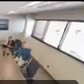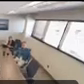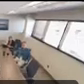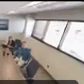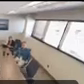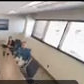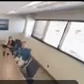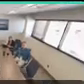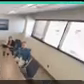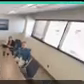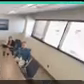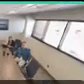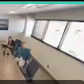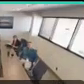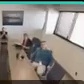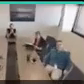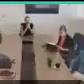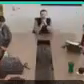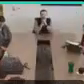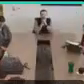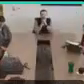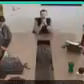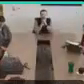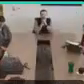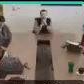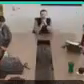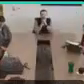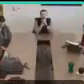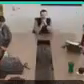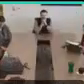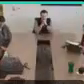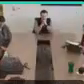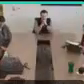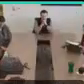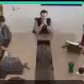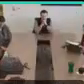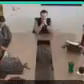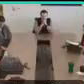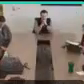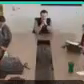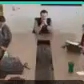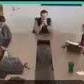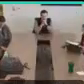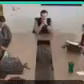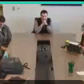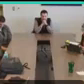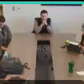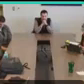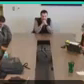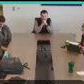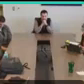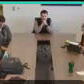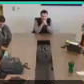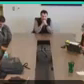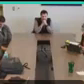Okay, so as as Toby mentioned, New Mexico state parks, we are in the process of doing a rules